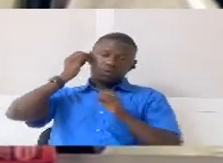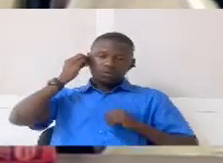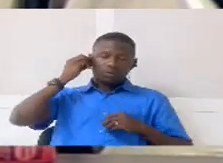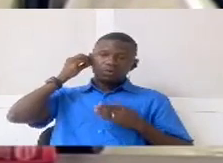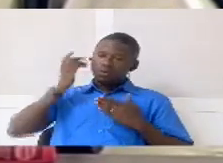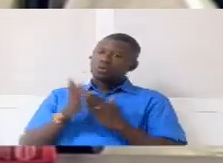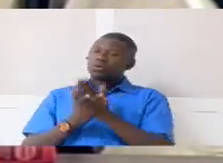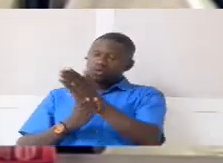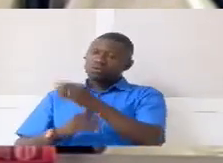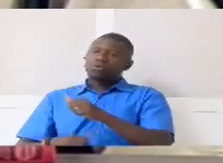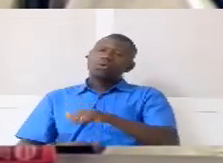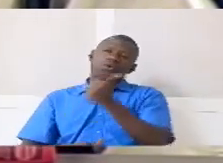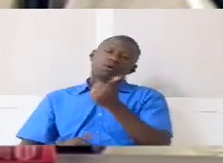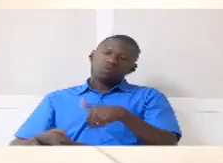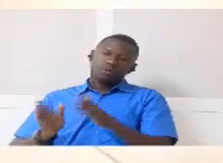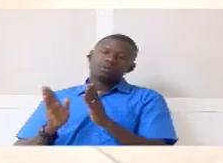other processes.